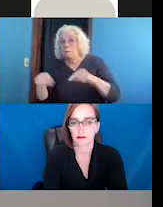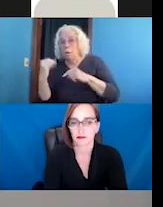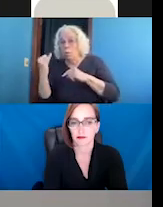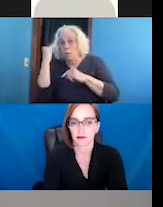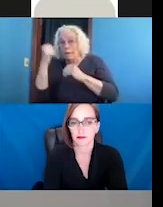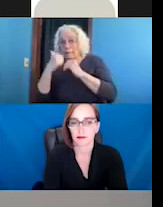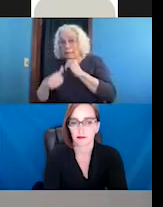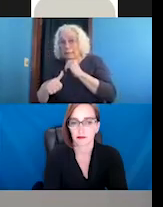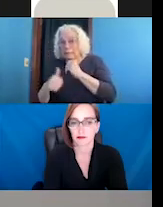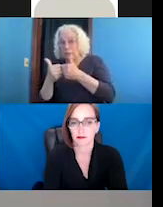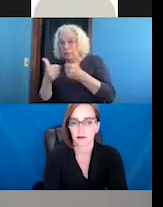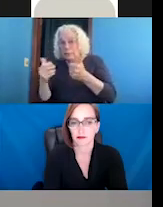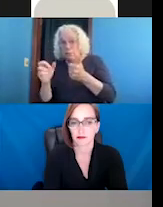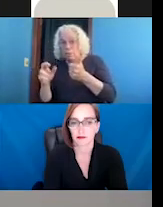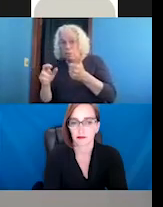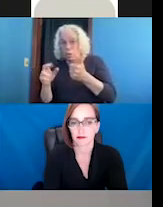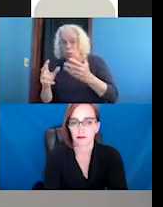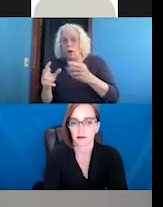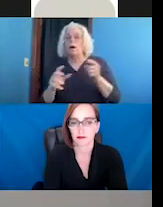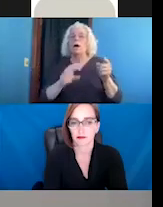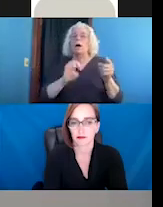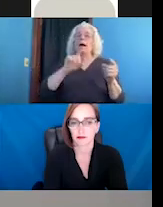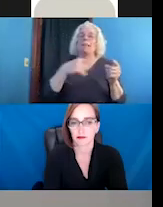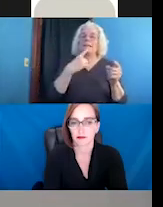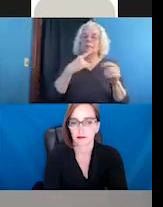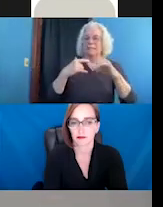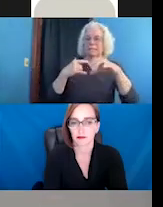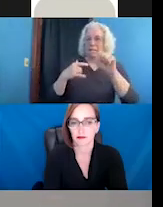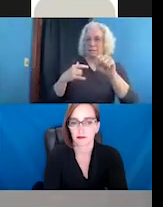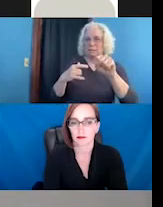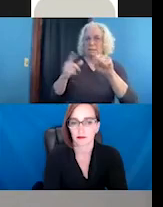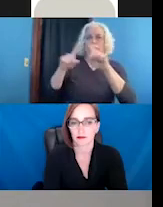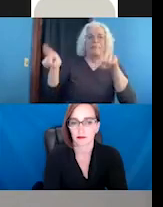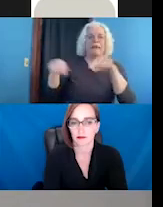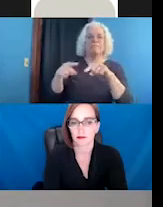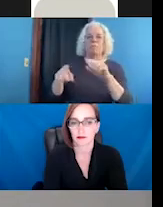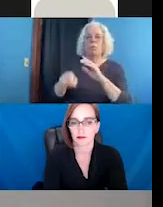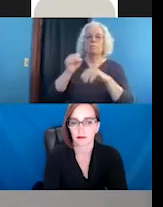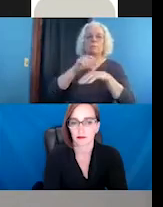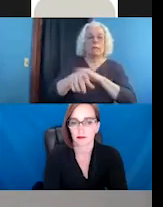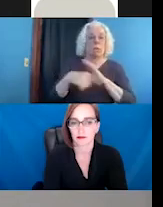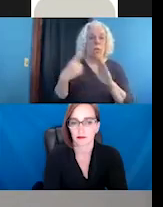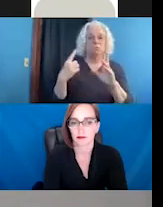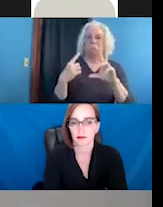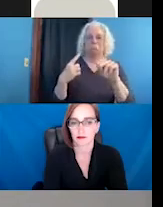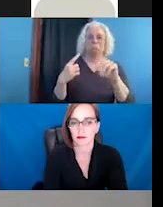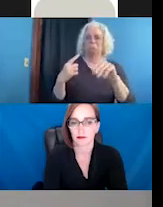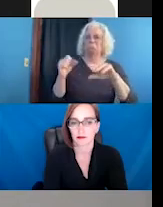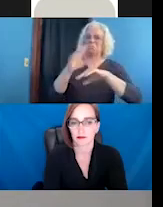Elizabeth is saying yes, but submit as many times as you want. So,